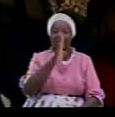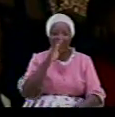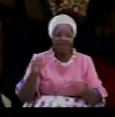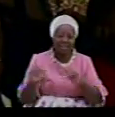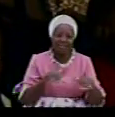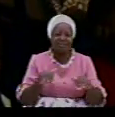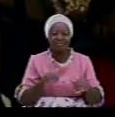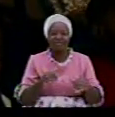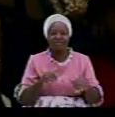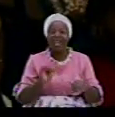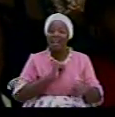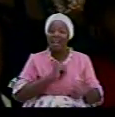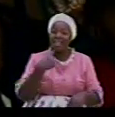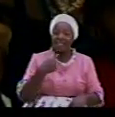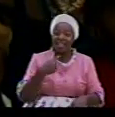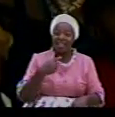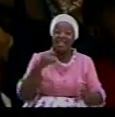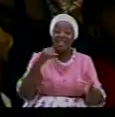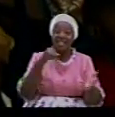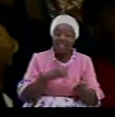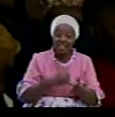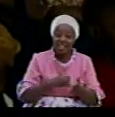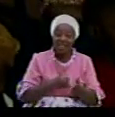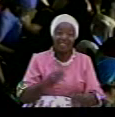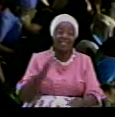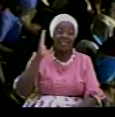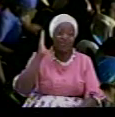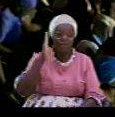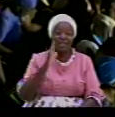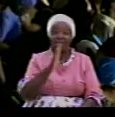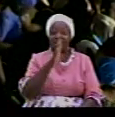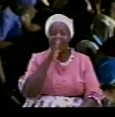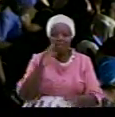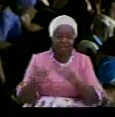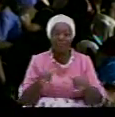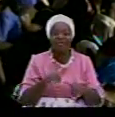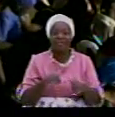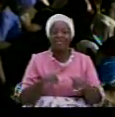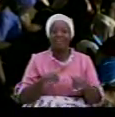done. I said, it will be done.